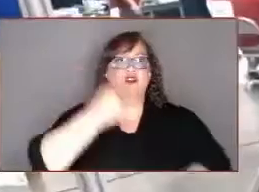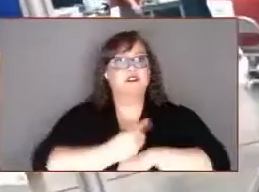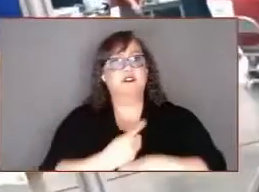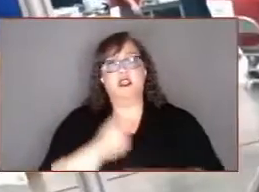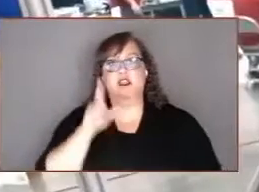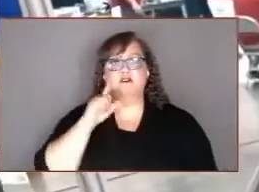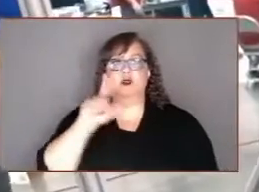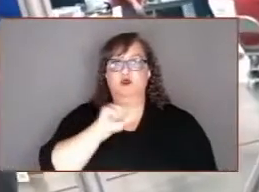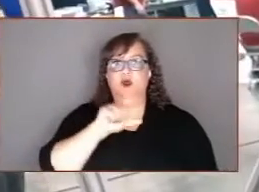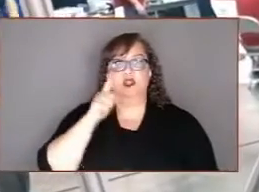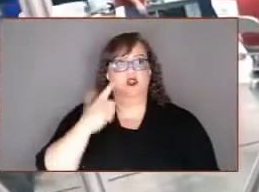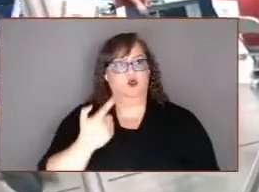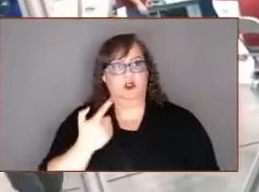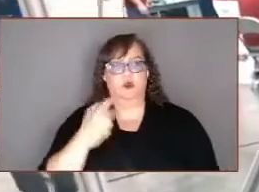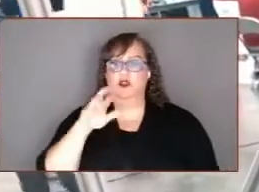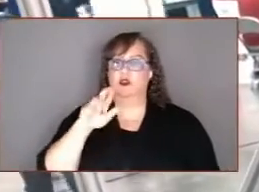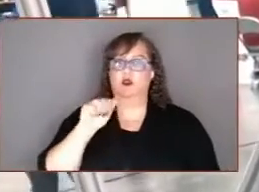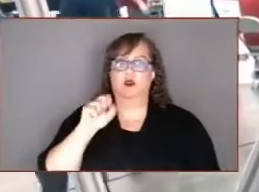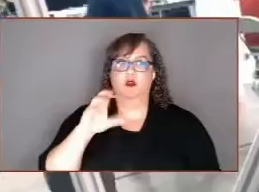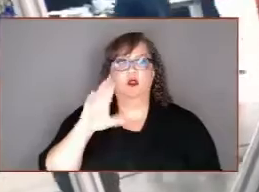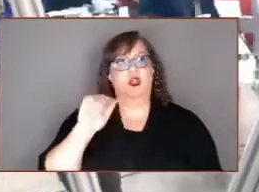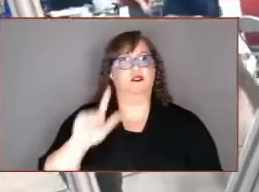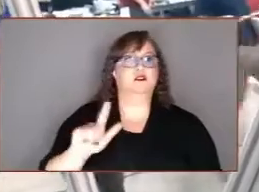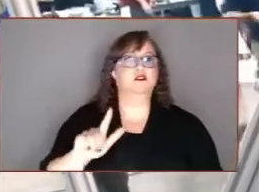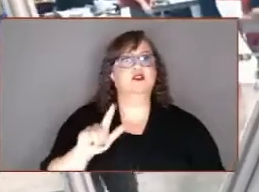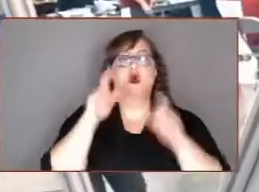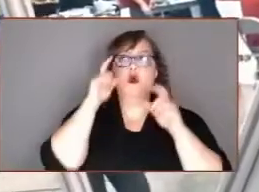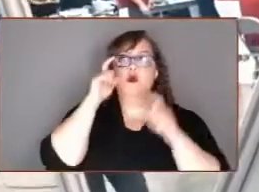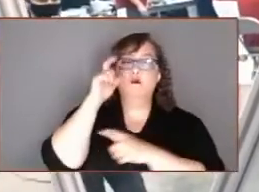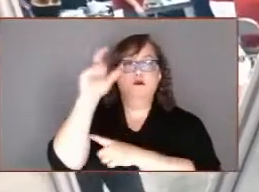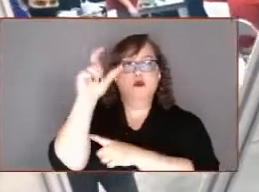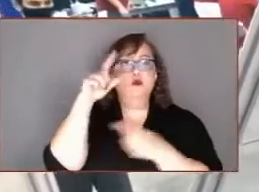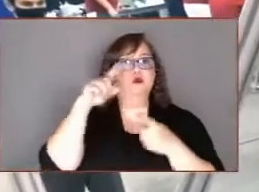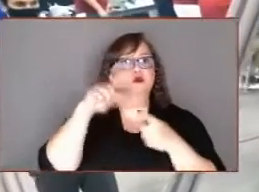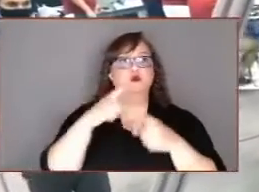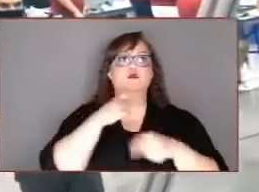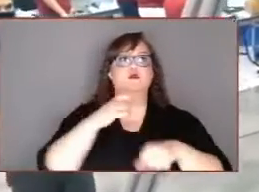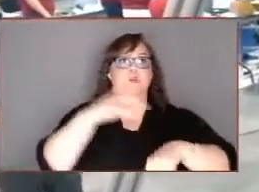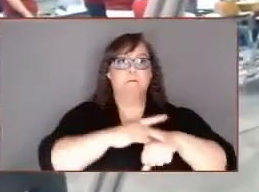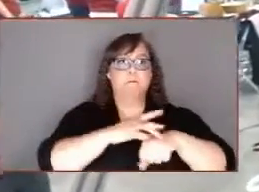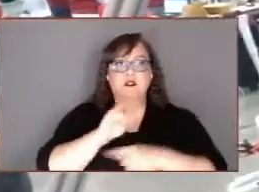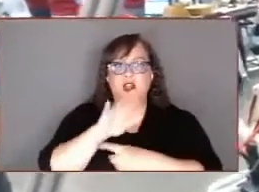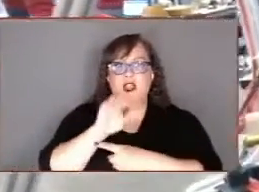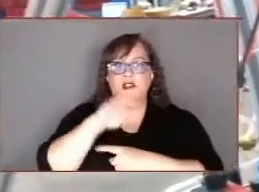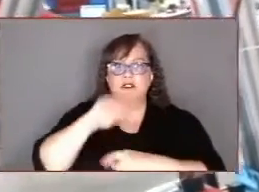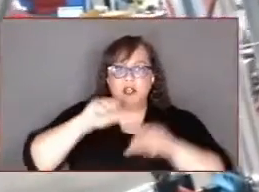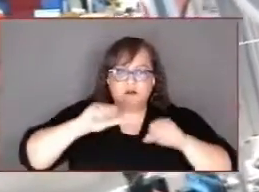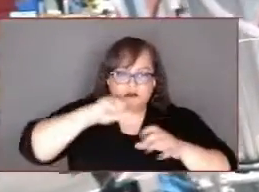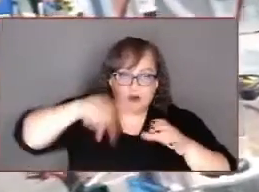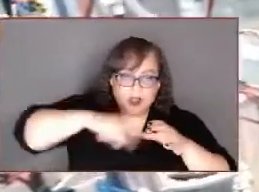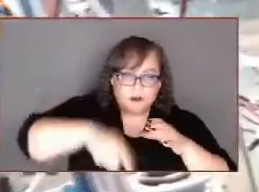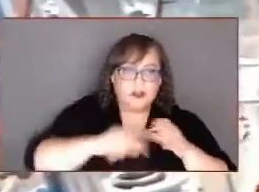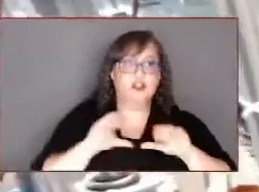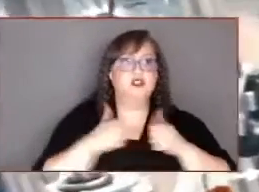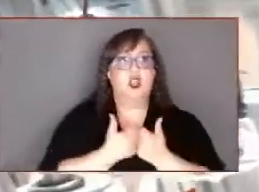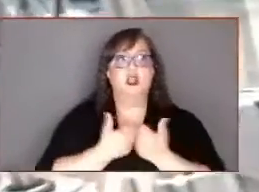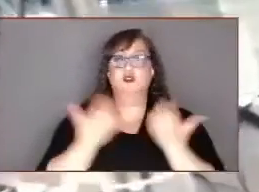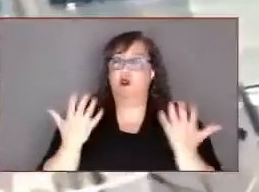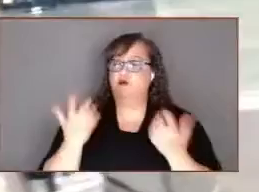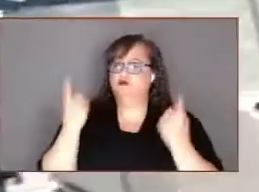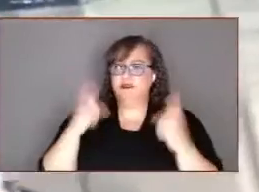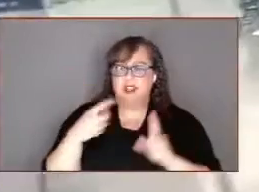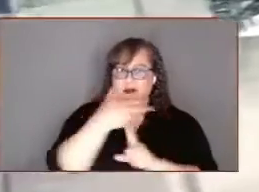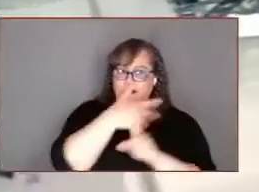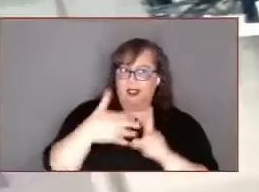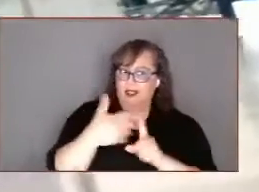universities across the country to test their original technologies to solve a lunar and Martian exploration dilemma, which